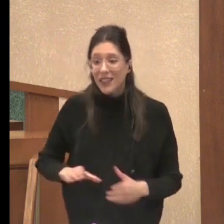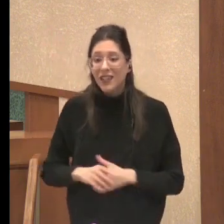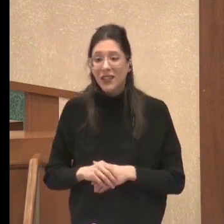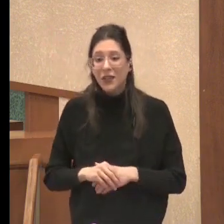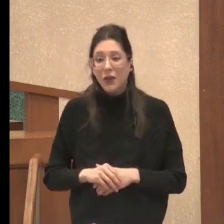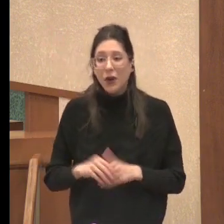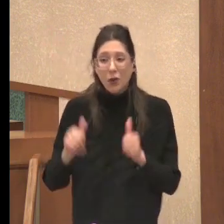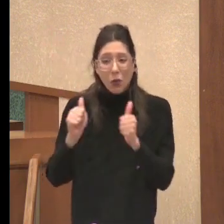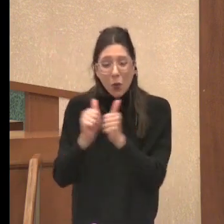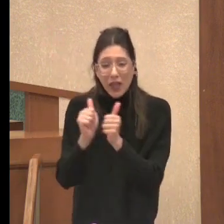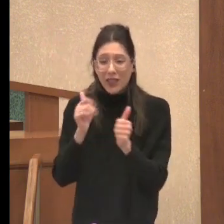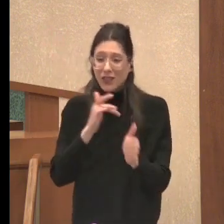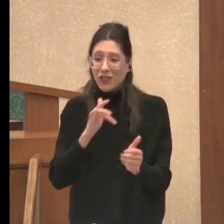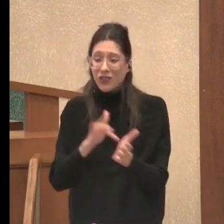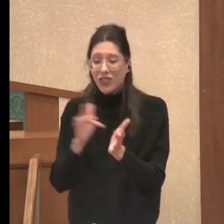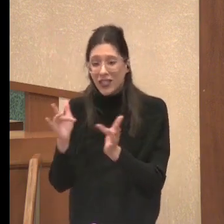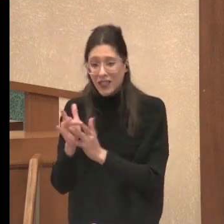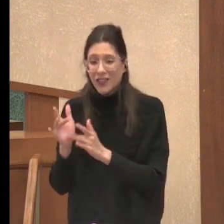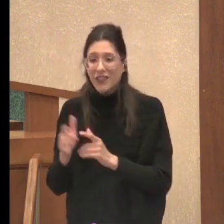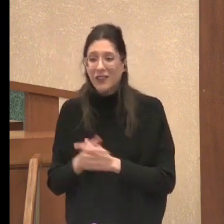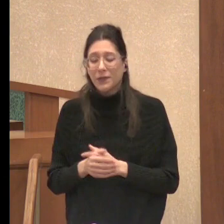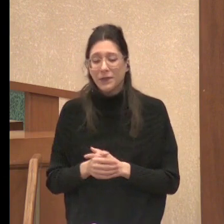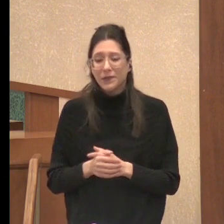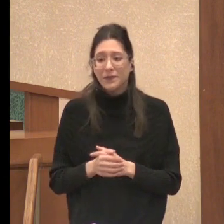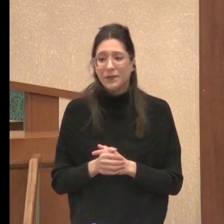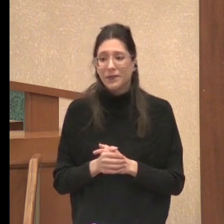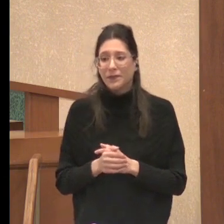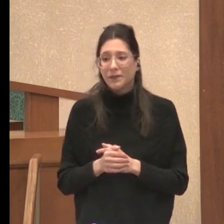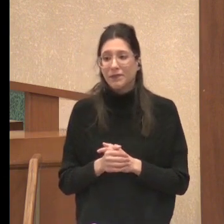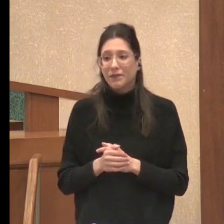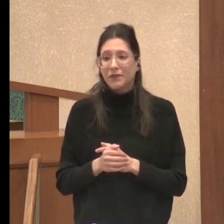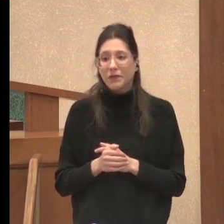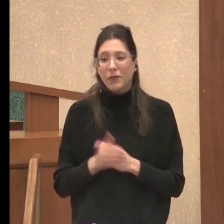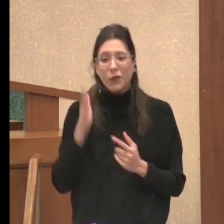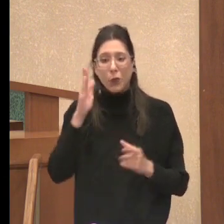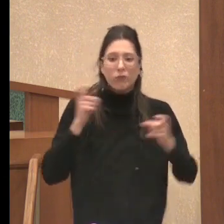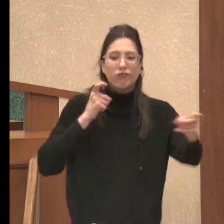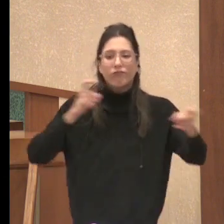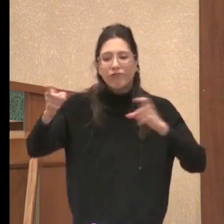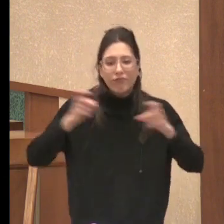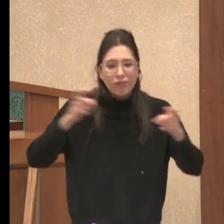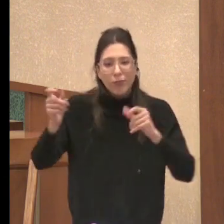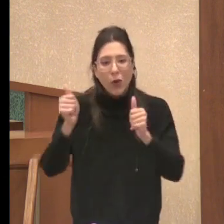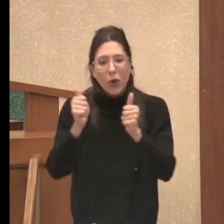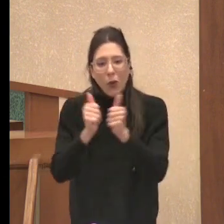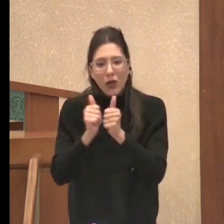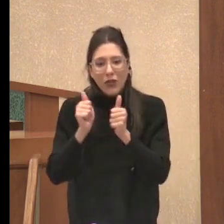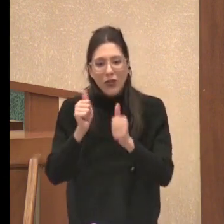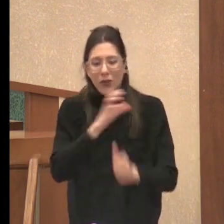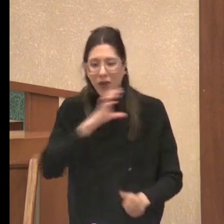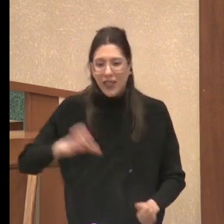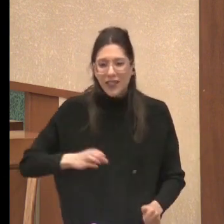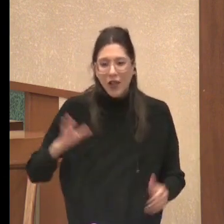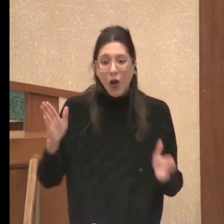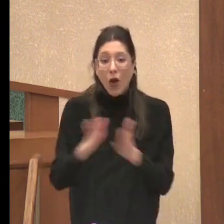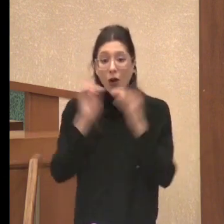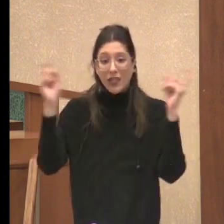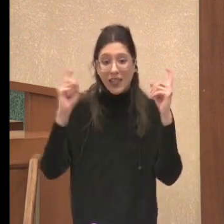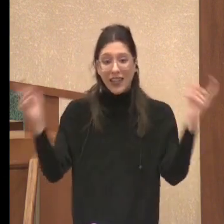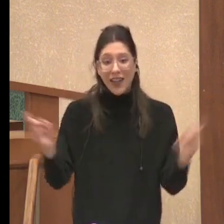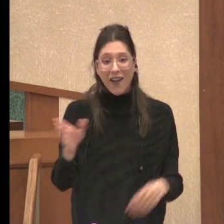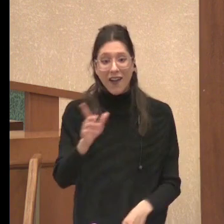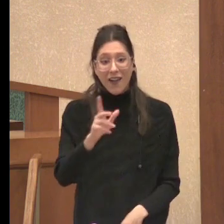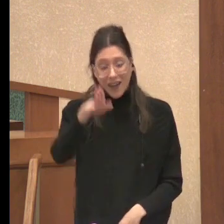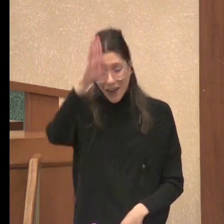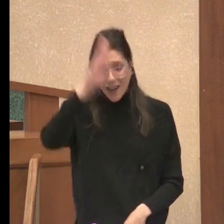with Christ in bringing the reign of God to this earth. Hosanna! God's kingdom